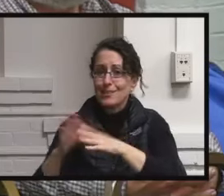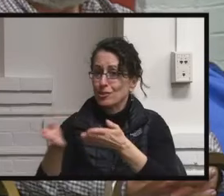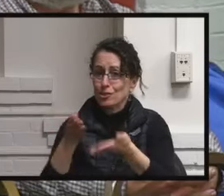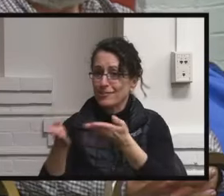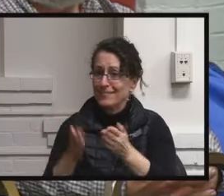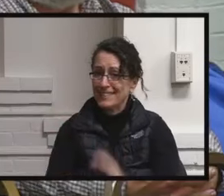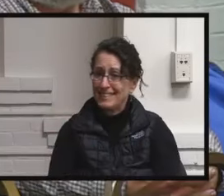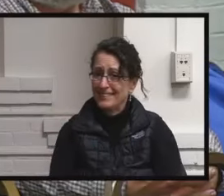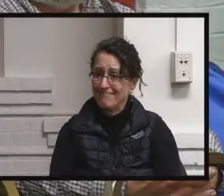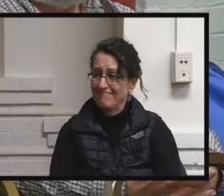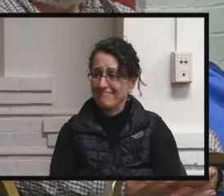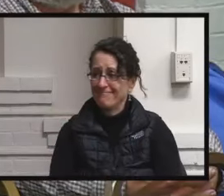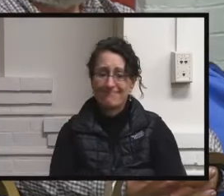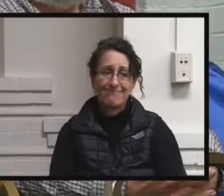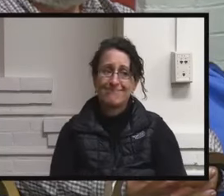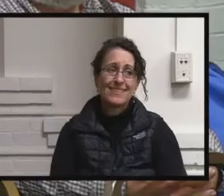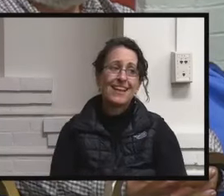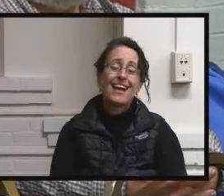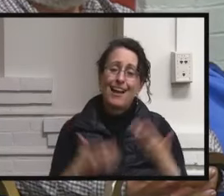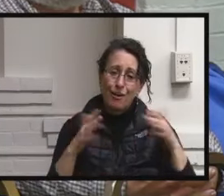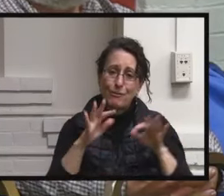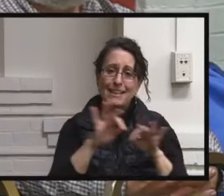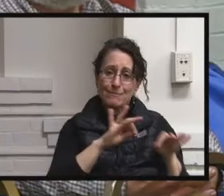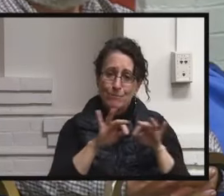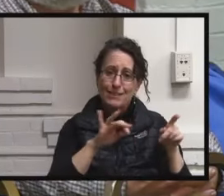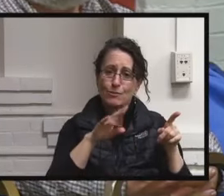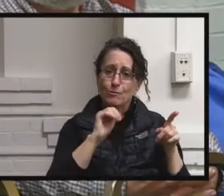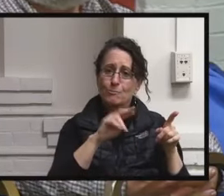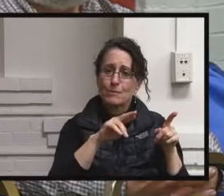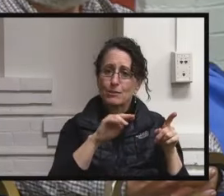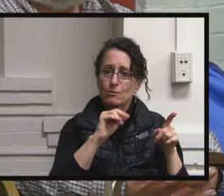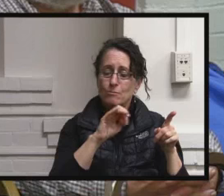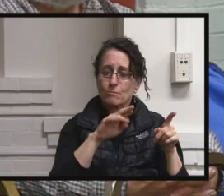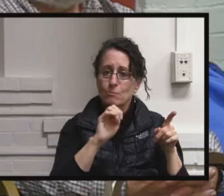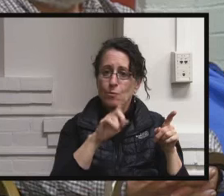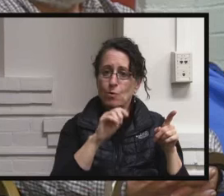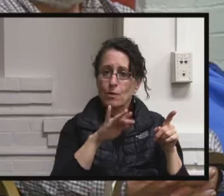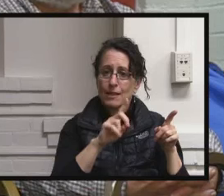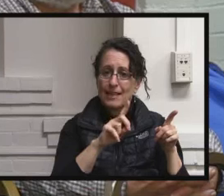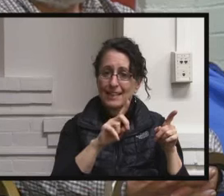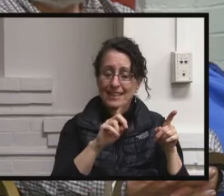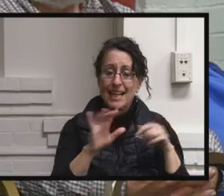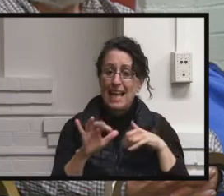this conversation with Mr. Moreland. We could look at the hazardous waste day budget and say